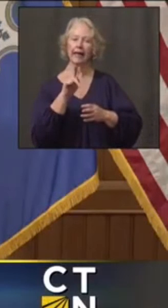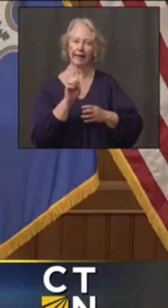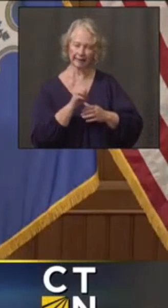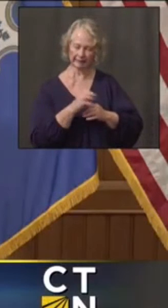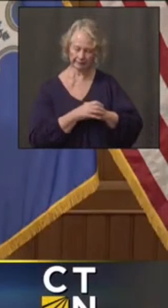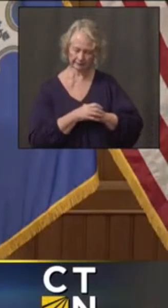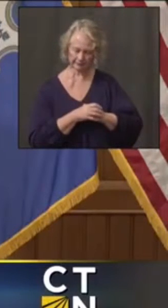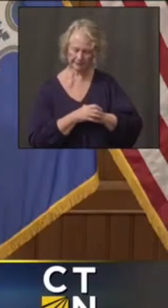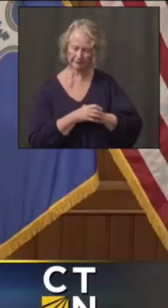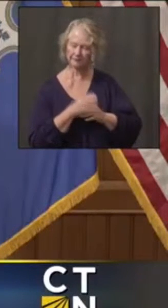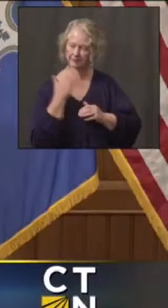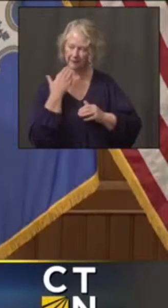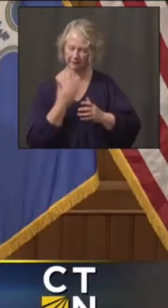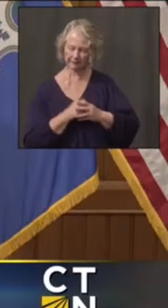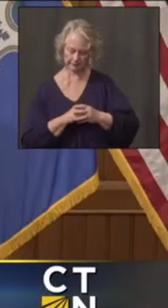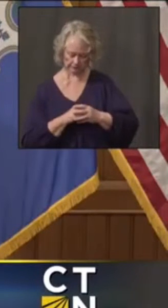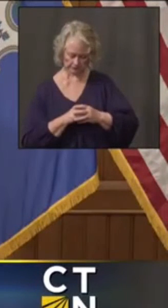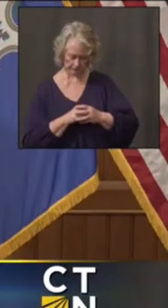Thanks, Rob.